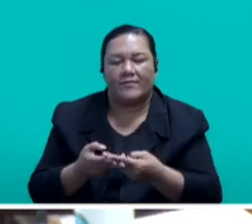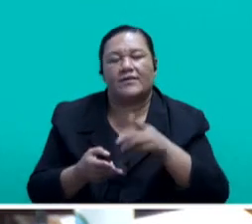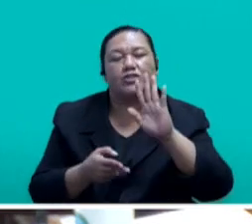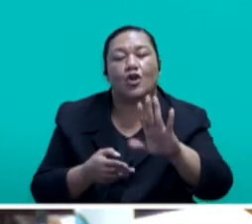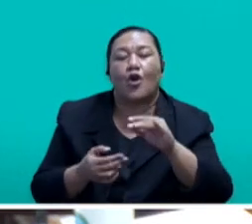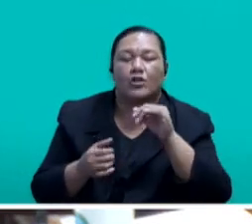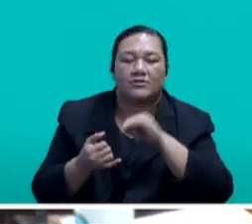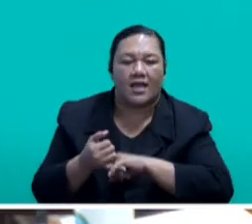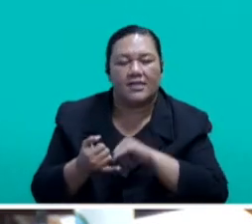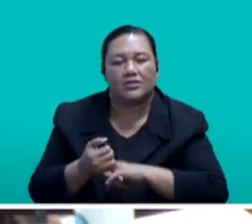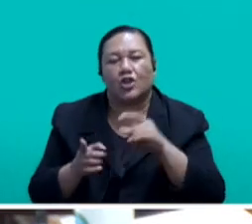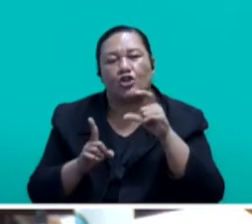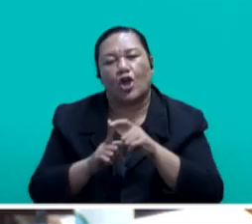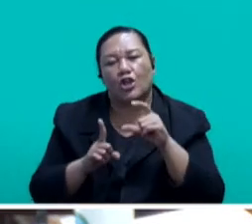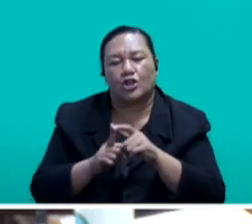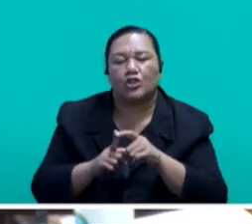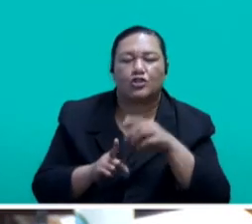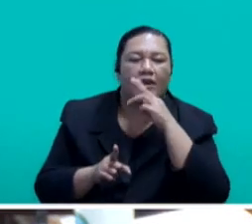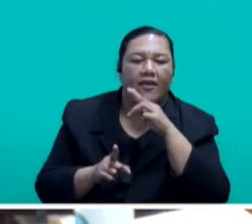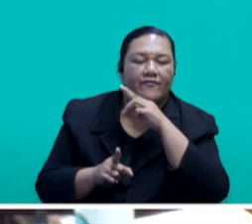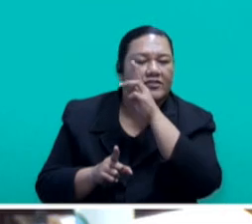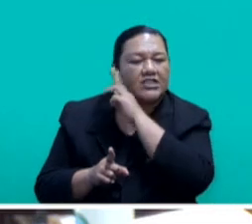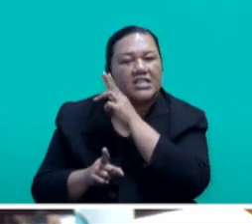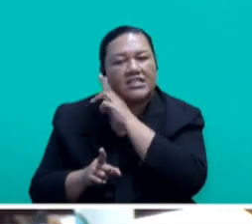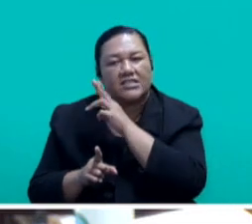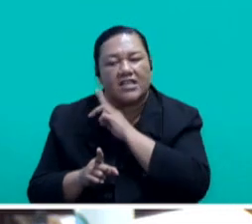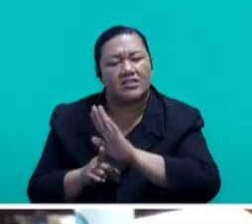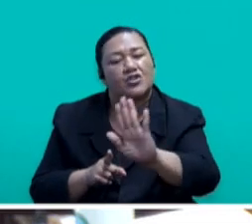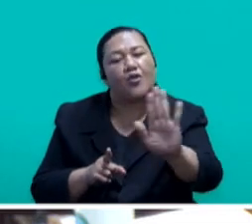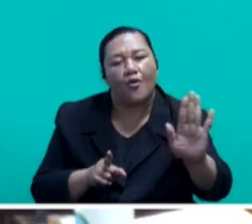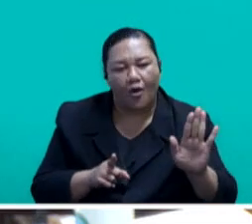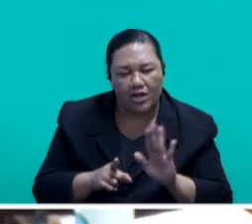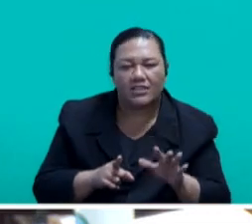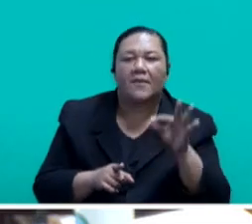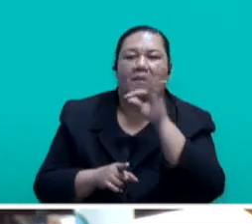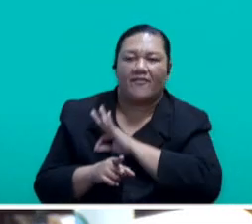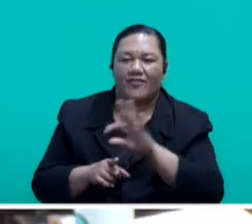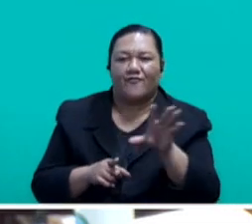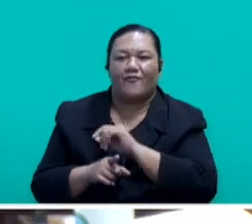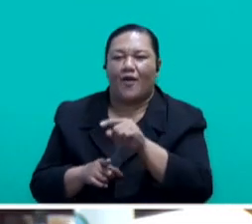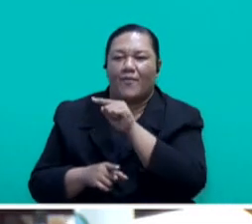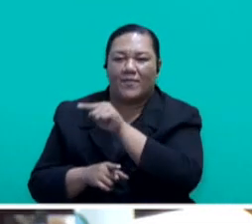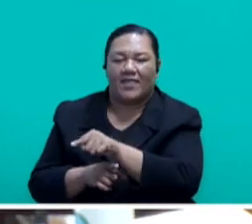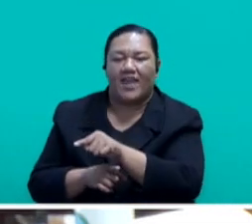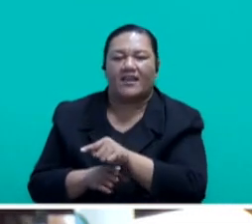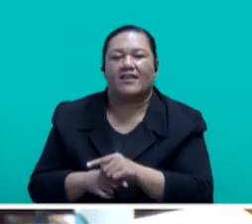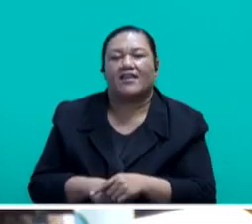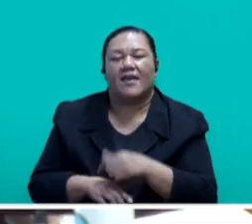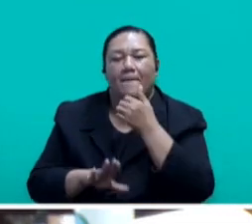your grandsons, your nephews and your nieces are going to be beneficiaries to this coalition